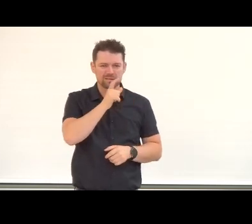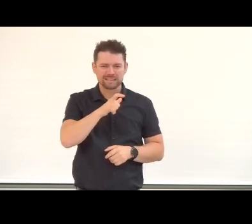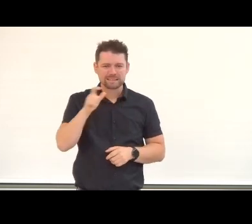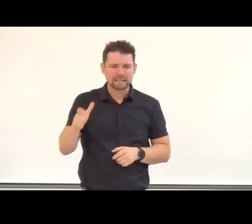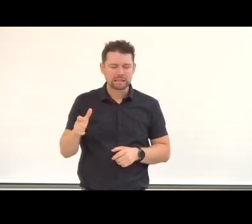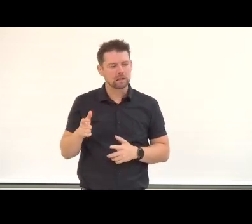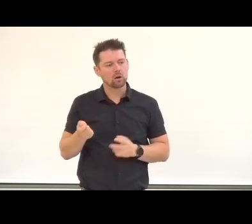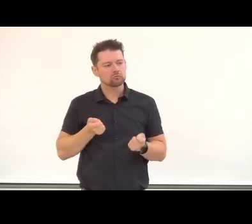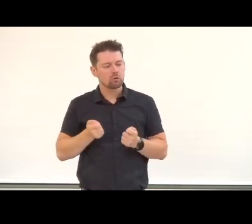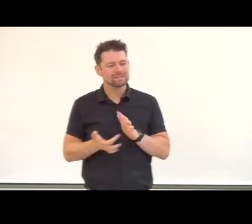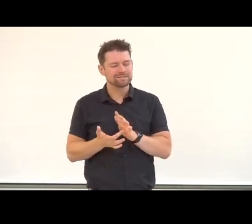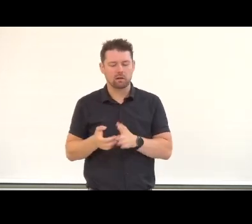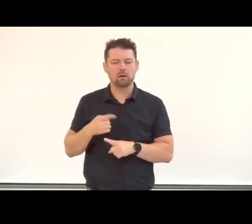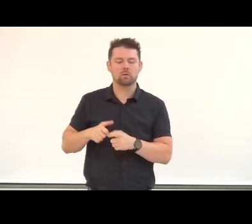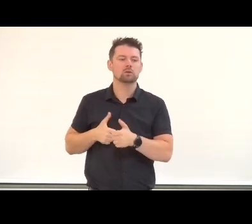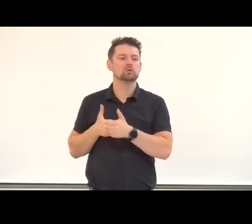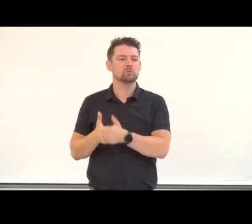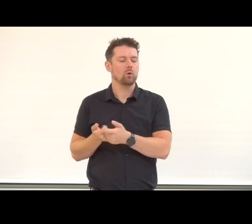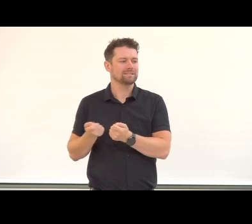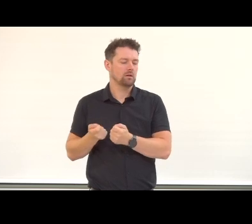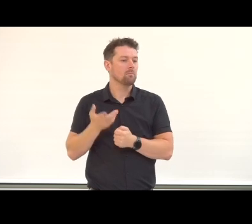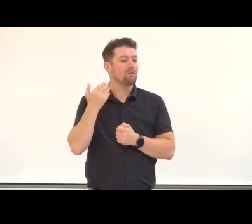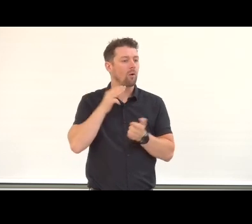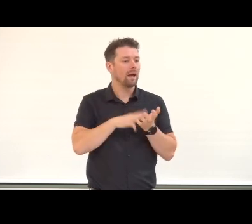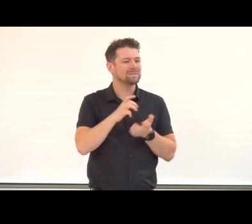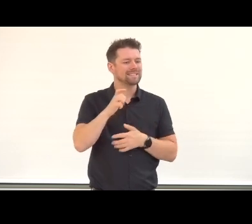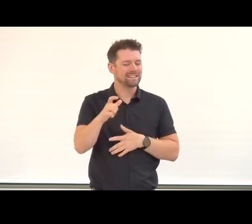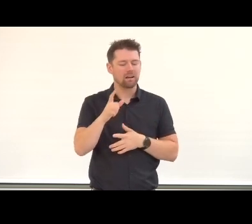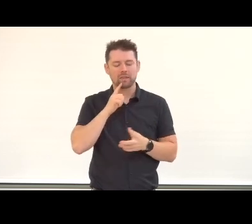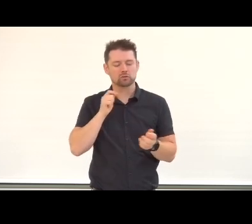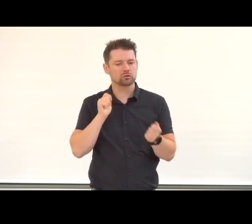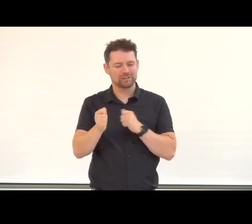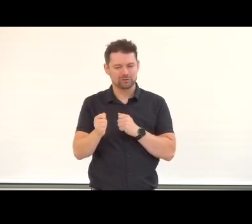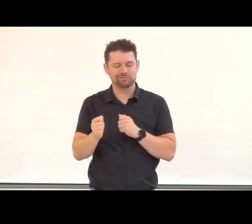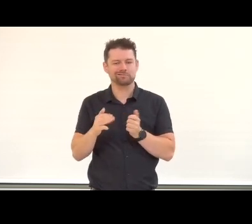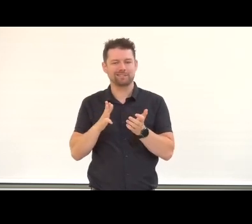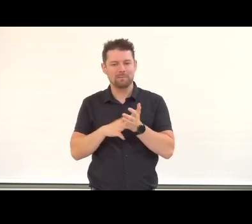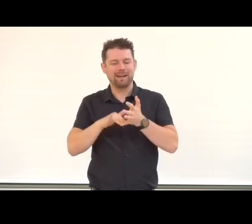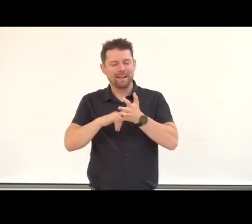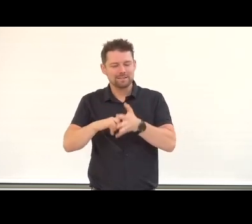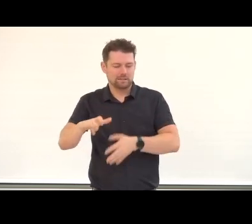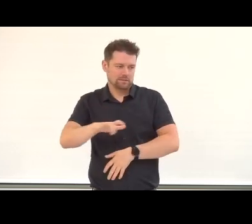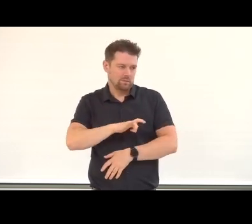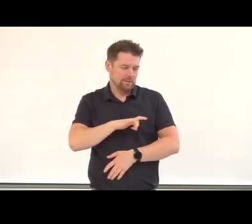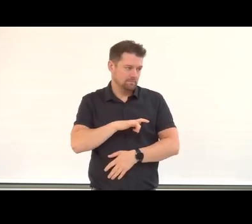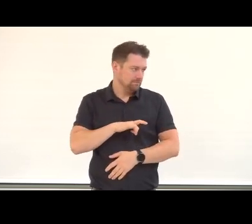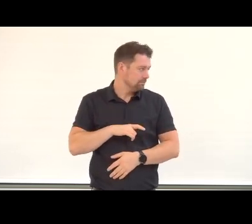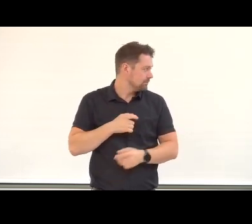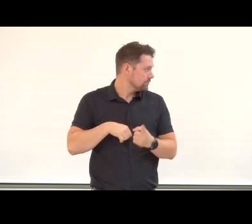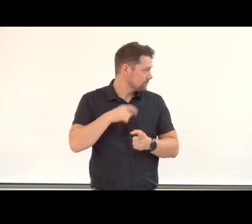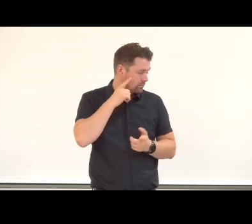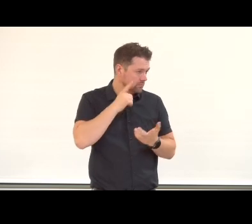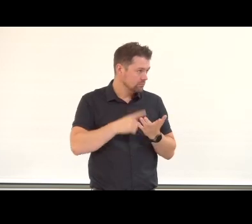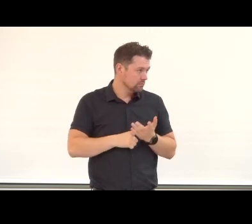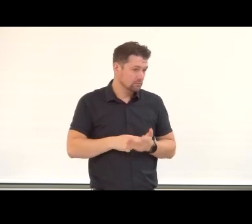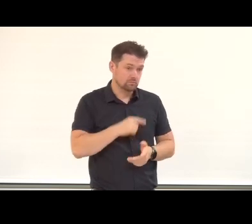it support center. We used to call it a mission control center and then swapped to mission support center because we realized these guys